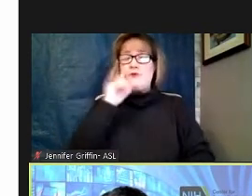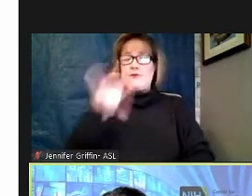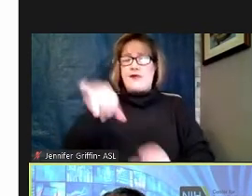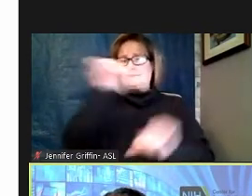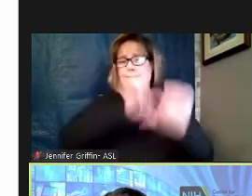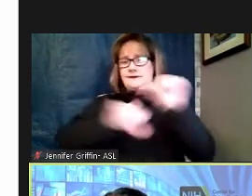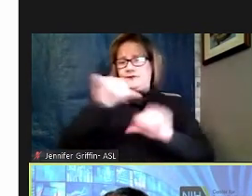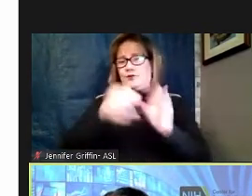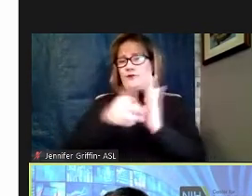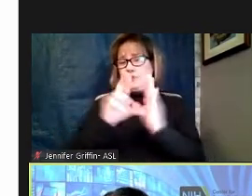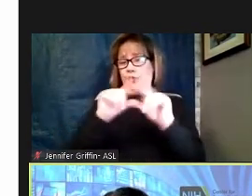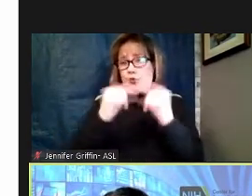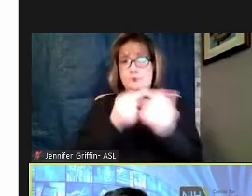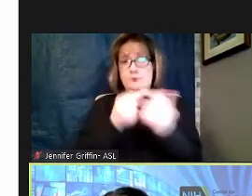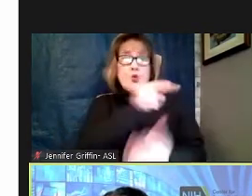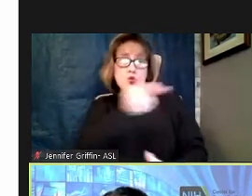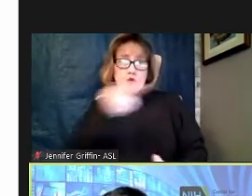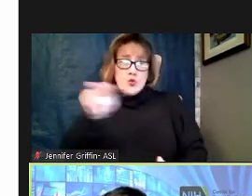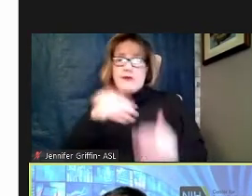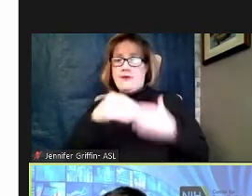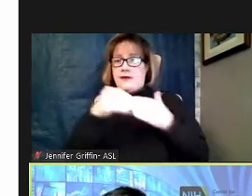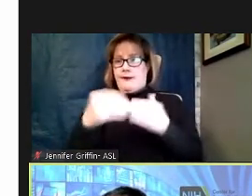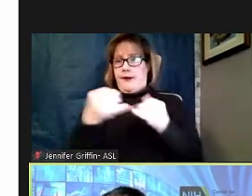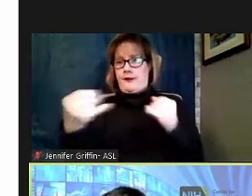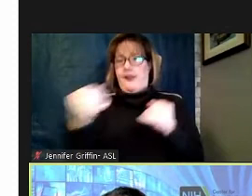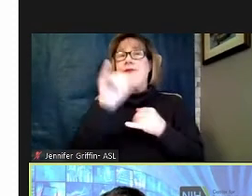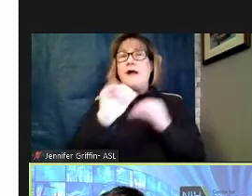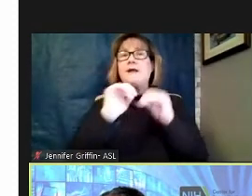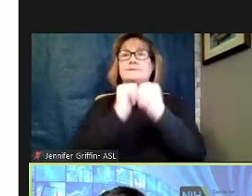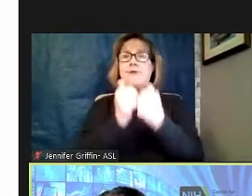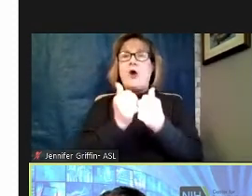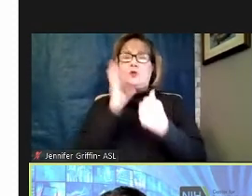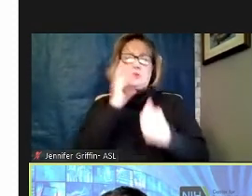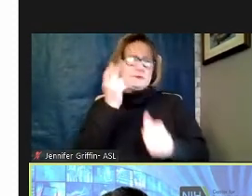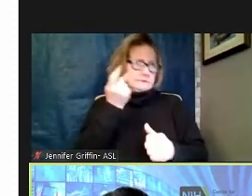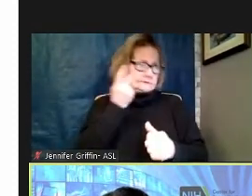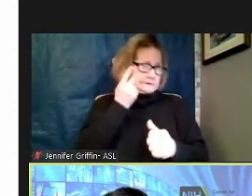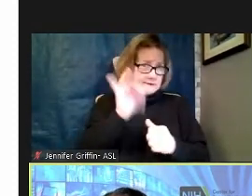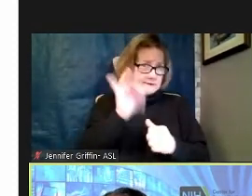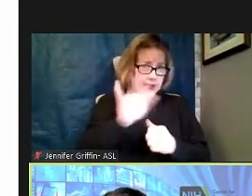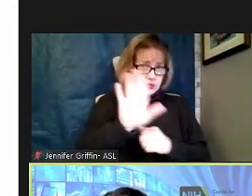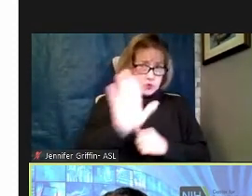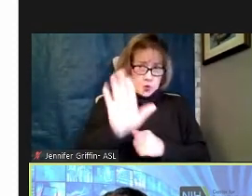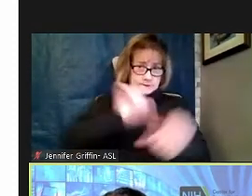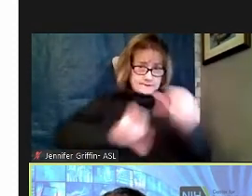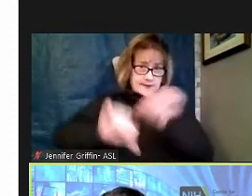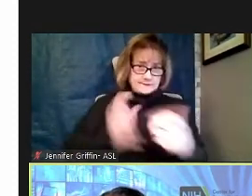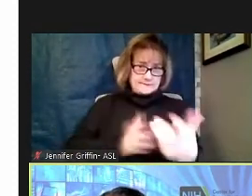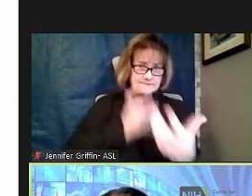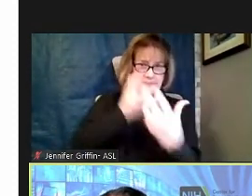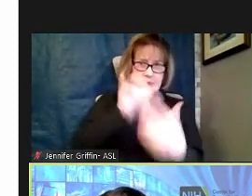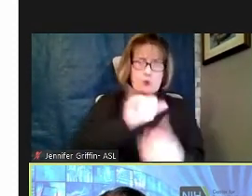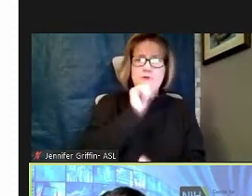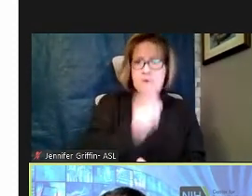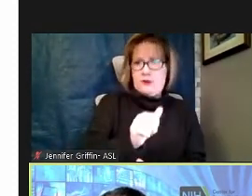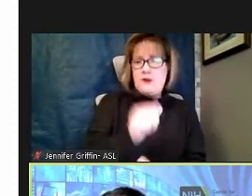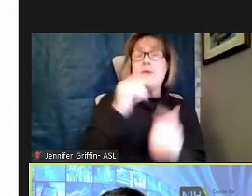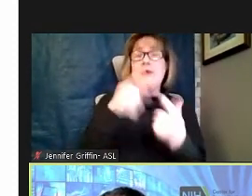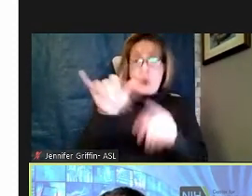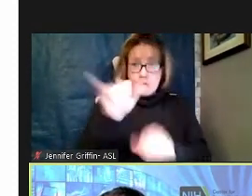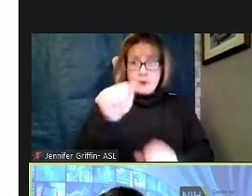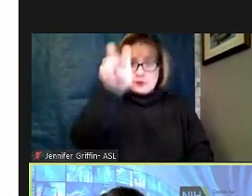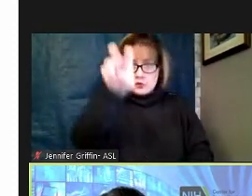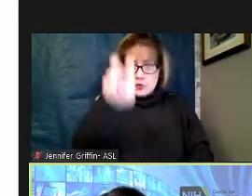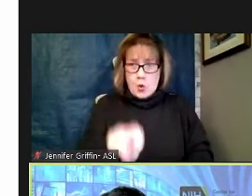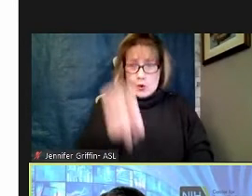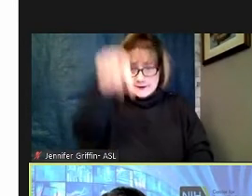group, read the guidelines, because that is going to be how you're going to see if your science fits. But also scroll all the way down, because